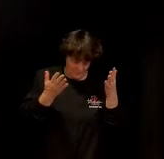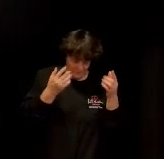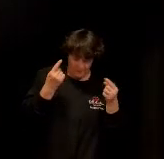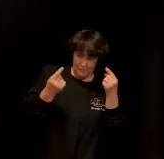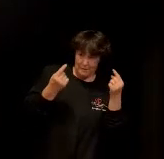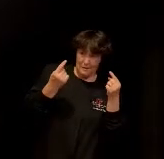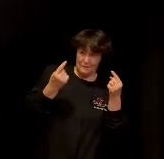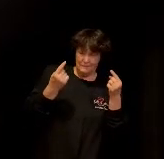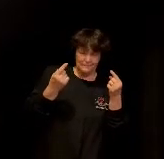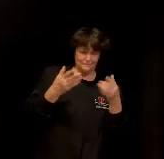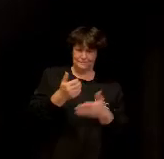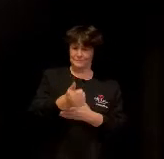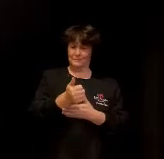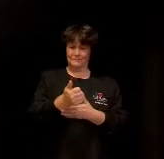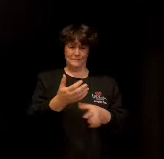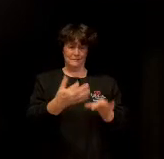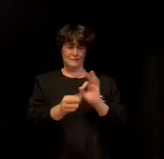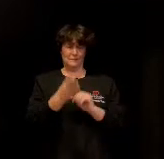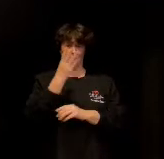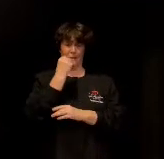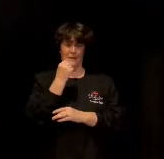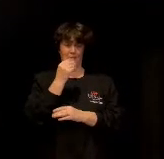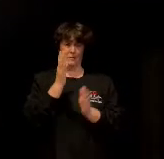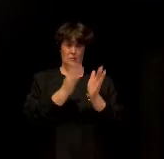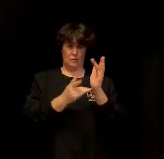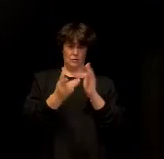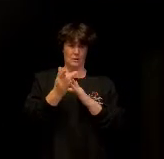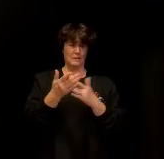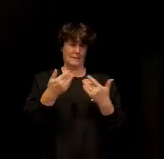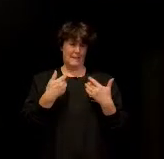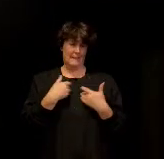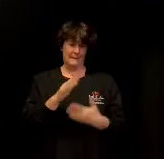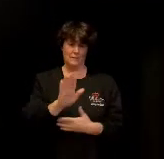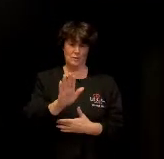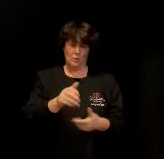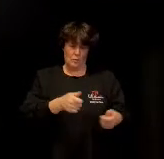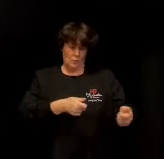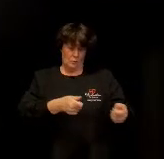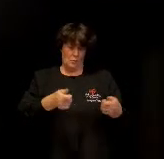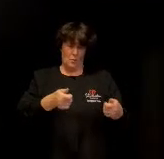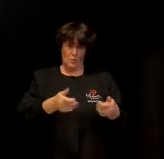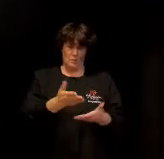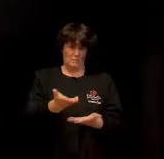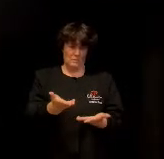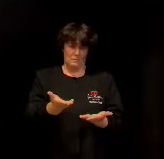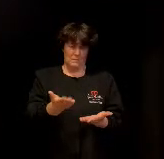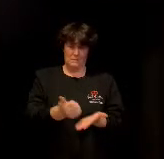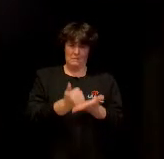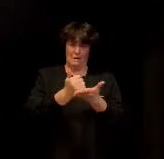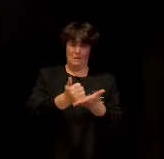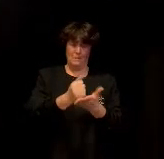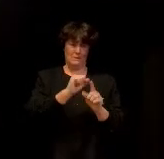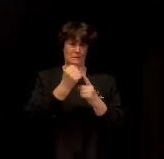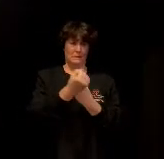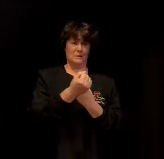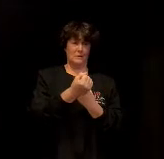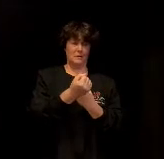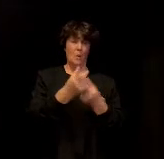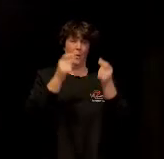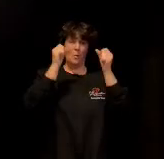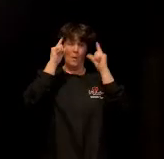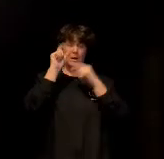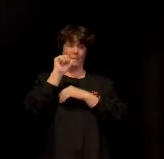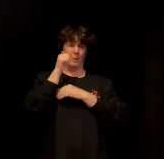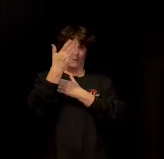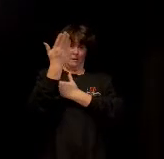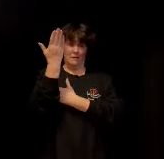Amen. Just go to sleep. And Jesus has you. And he's got your situations. So, well, you wake up tomorrow, and you know what?